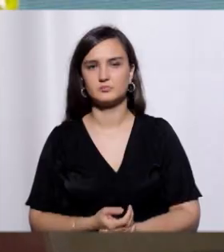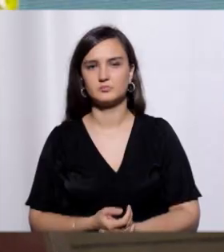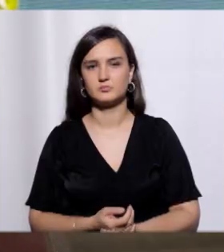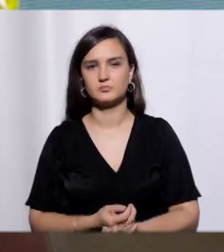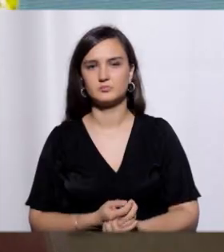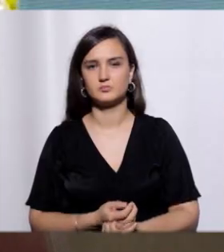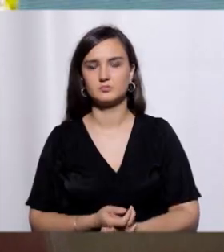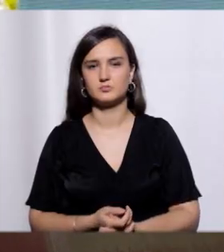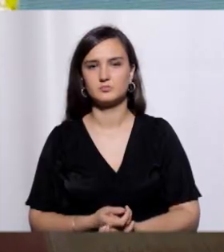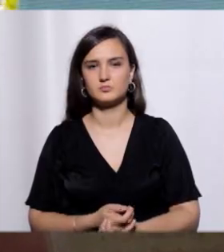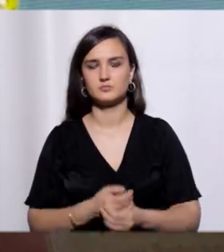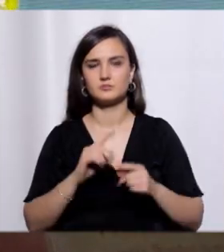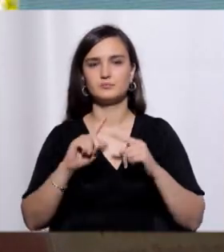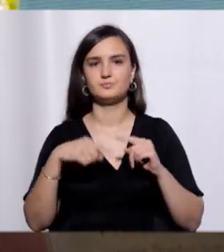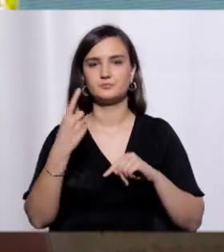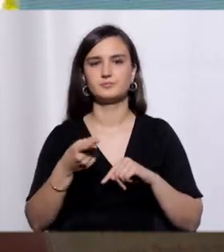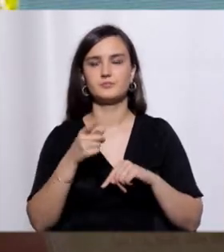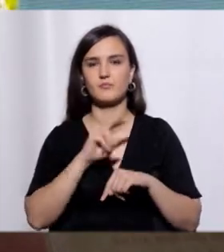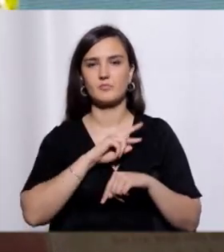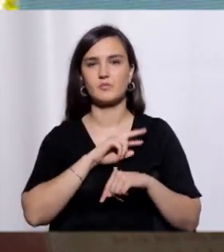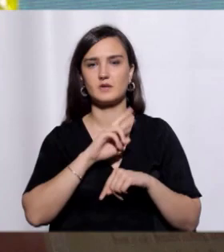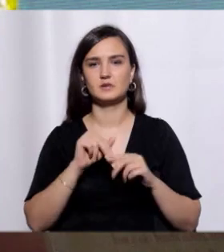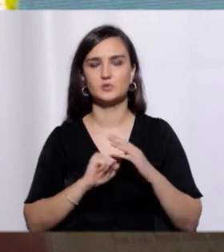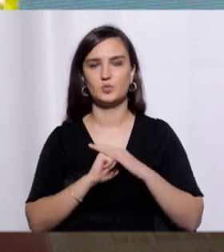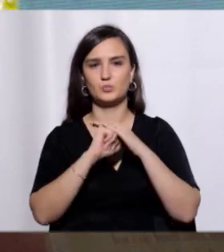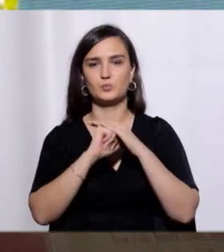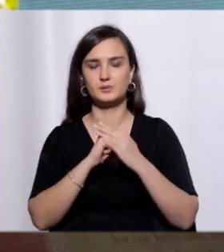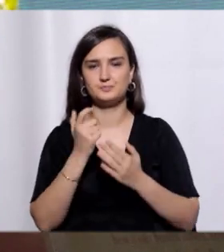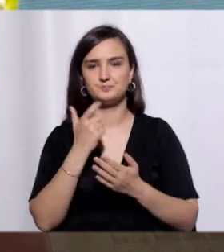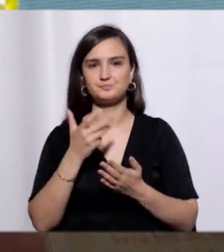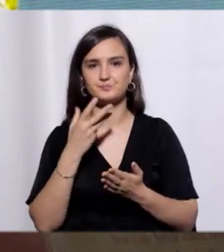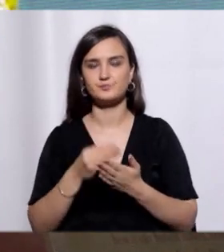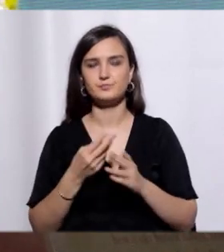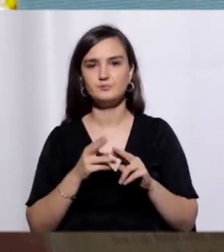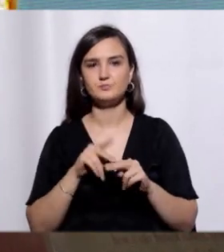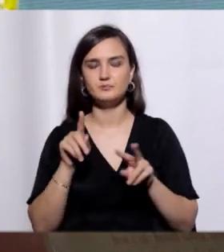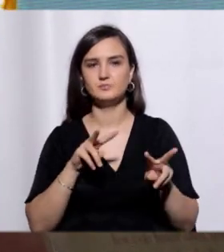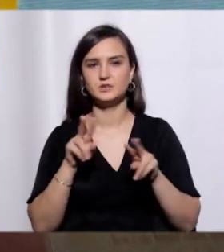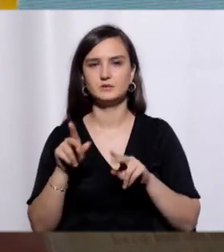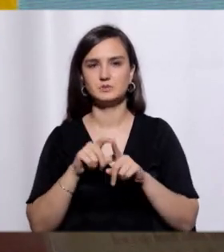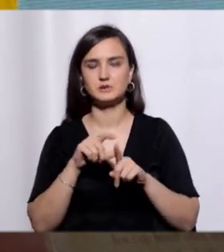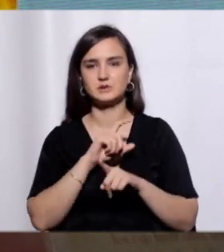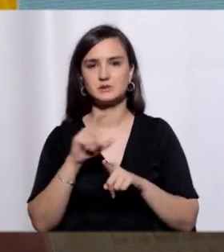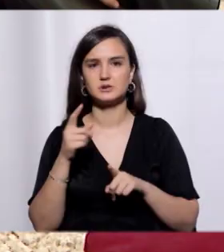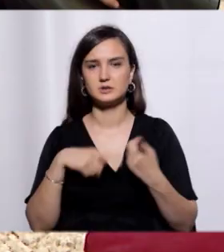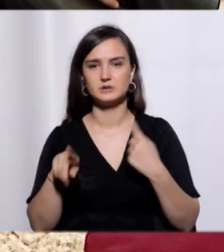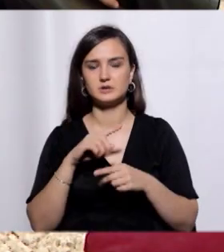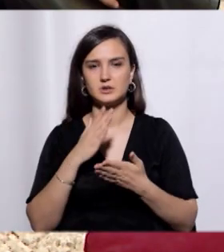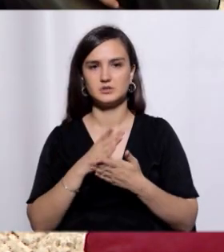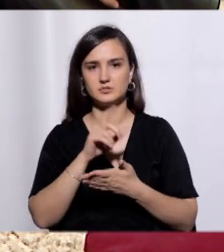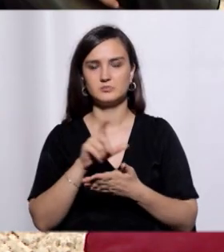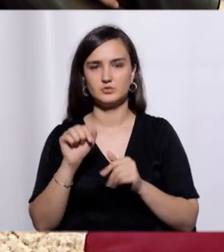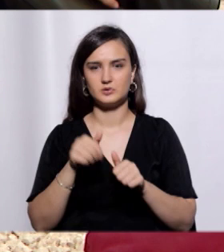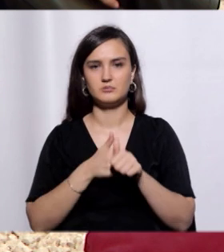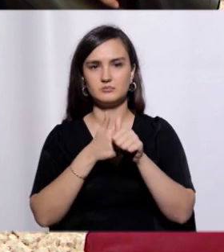theme is love and autonomy. Love and autonomy. Now this is similar in the sense that there's certain people you can